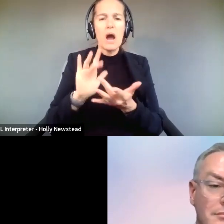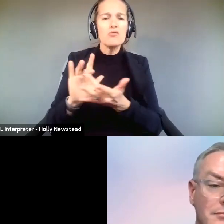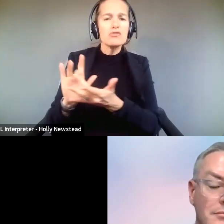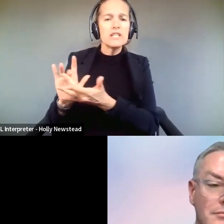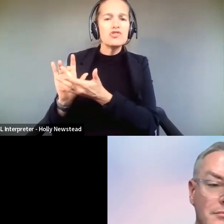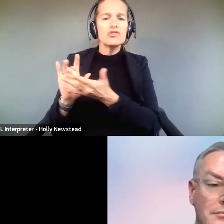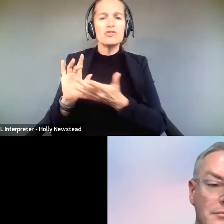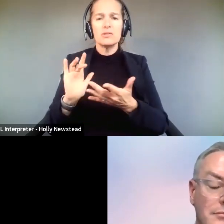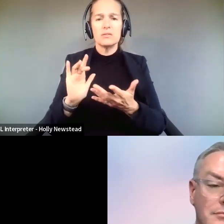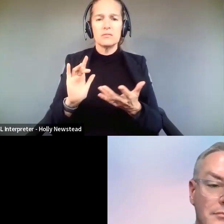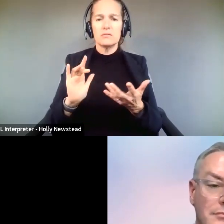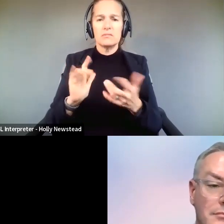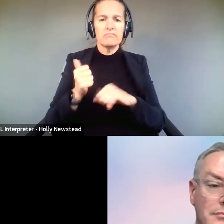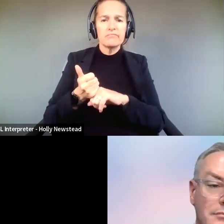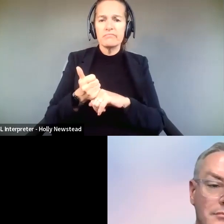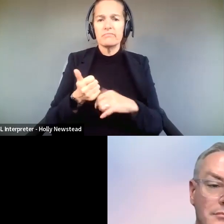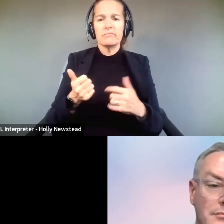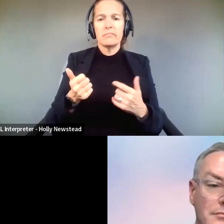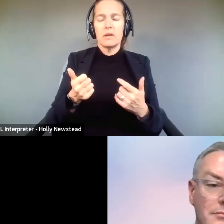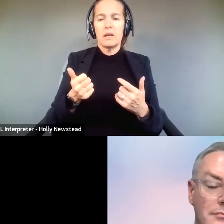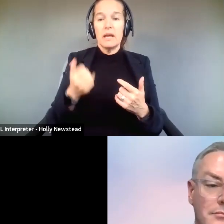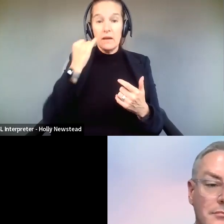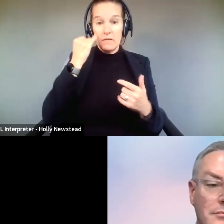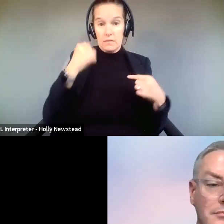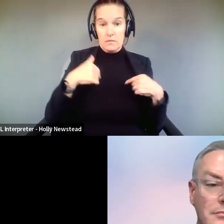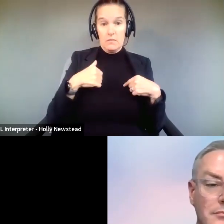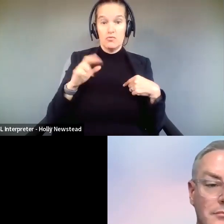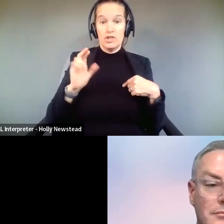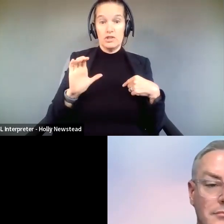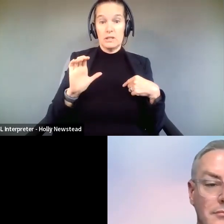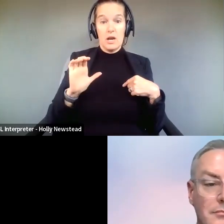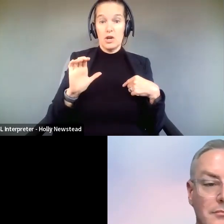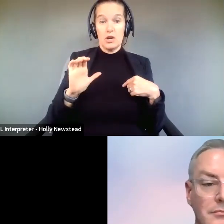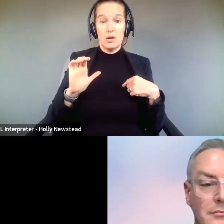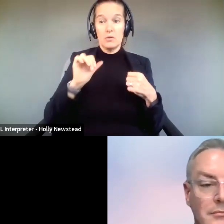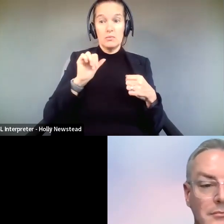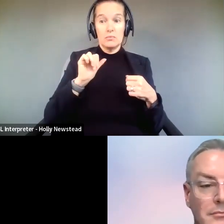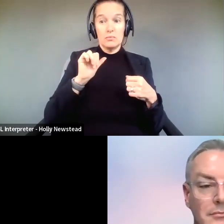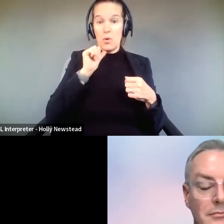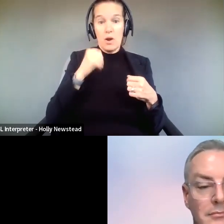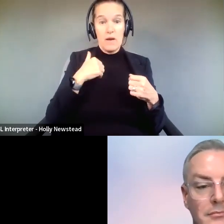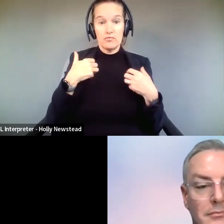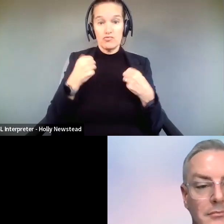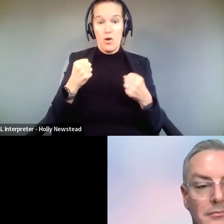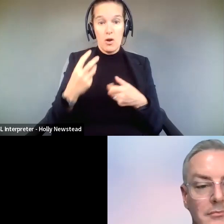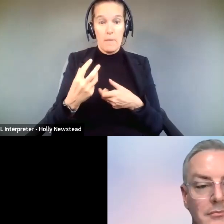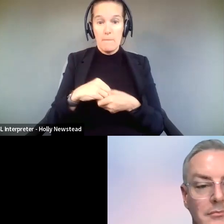formulated, that if the regional centers don't have a very strong component that